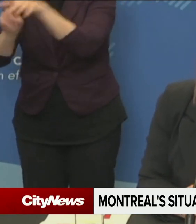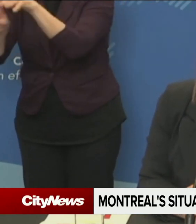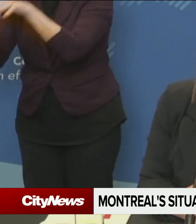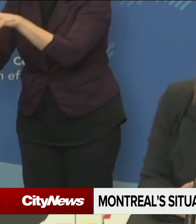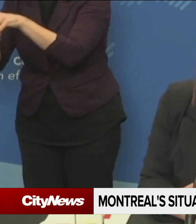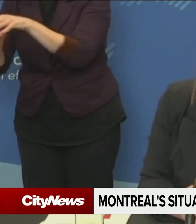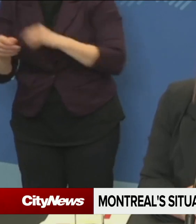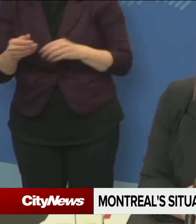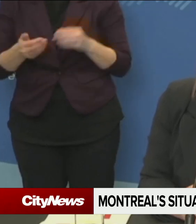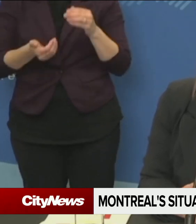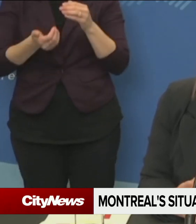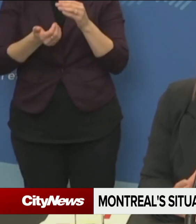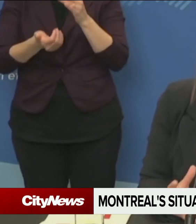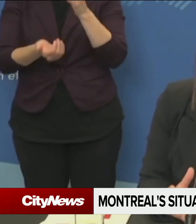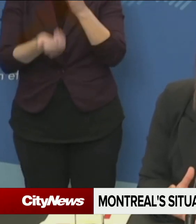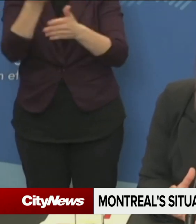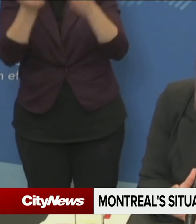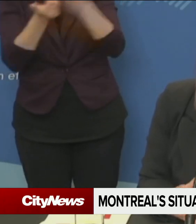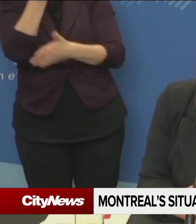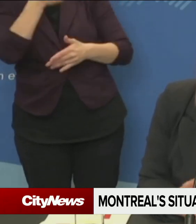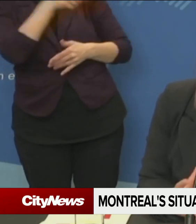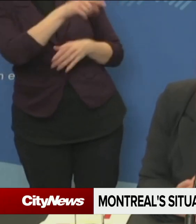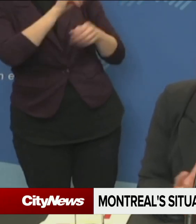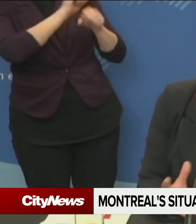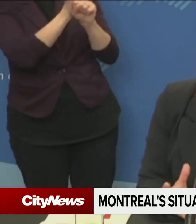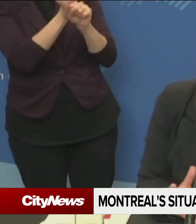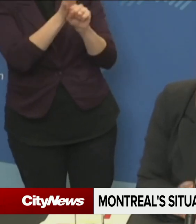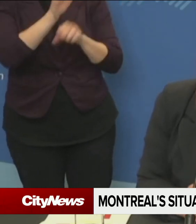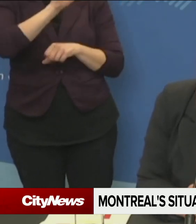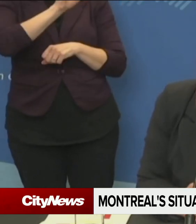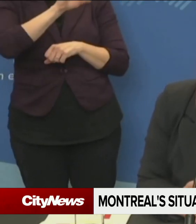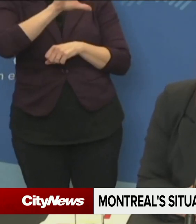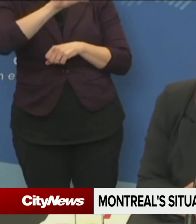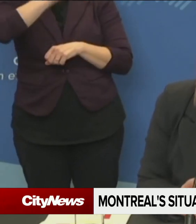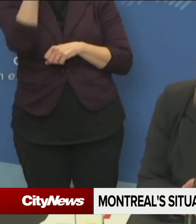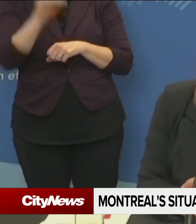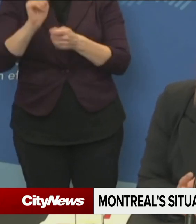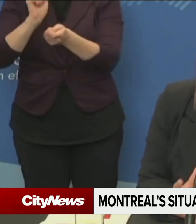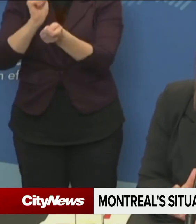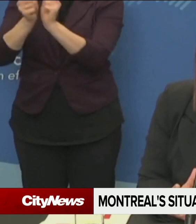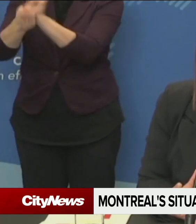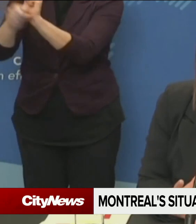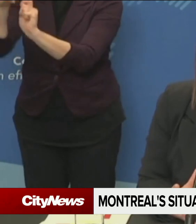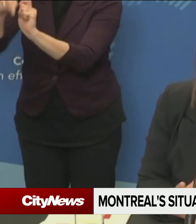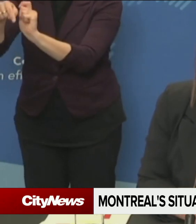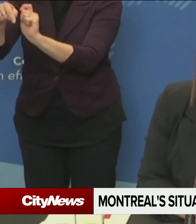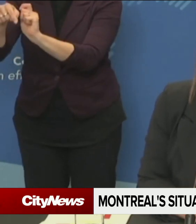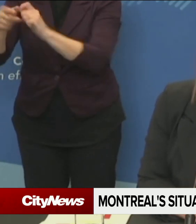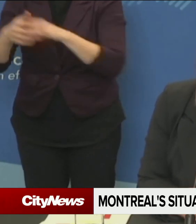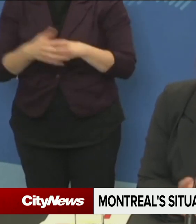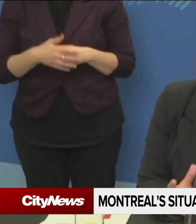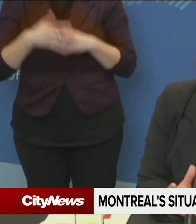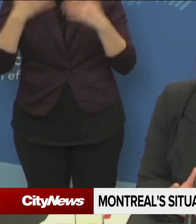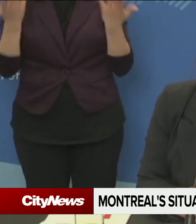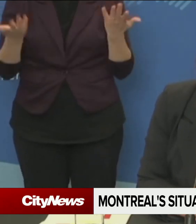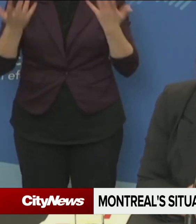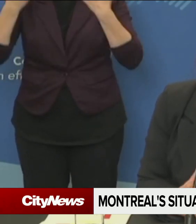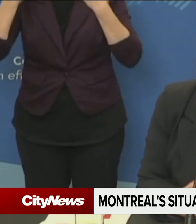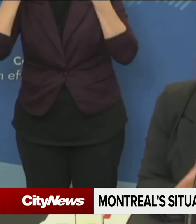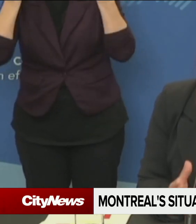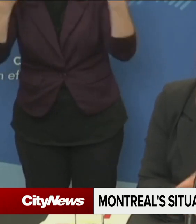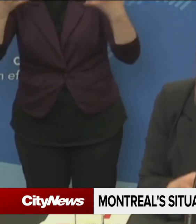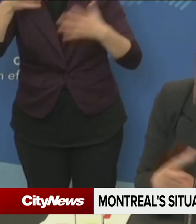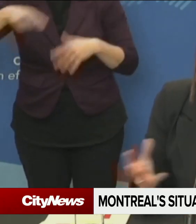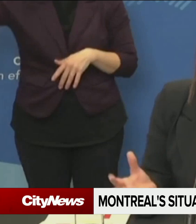still have small outbreaks, lots of small outbreaks, but we control them well, and we do not have